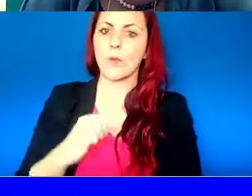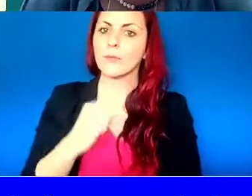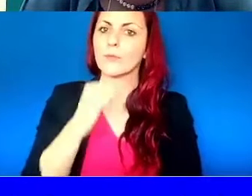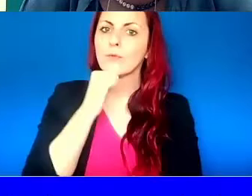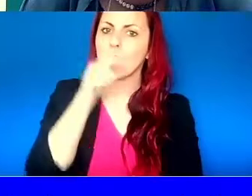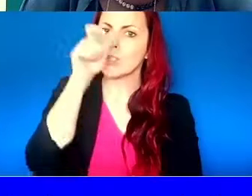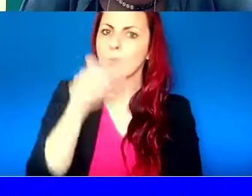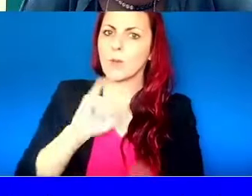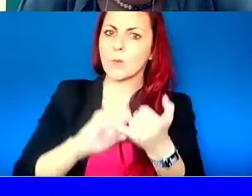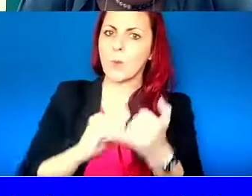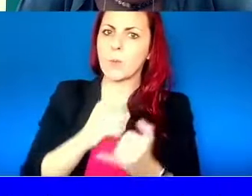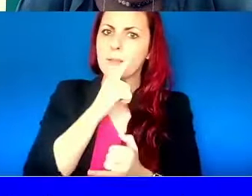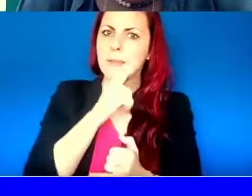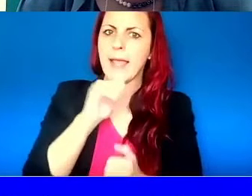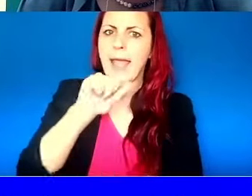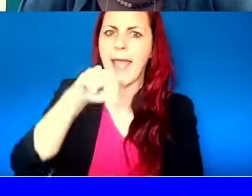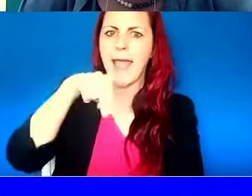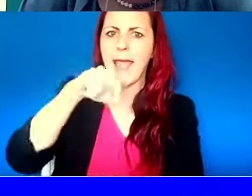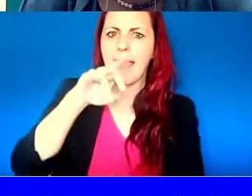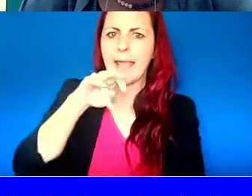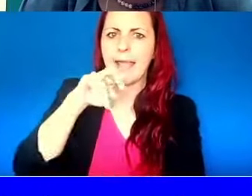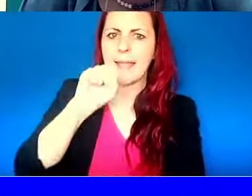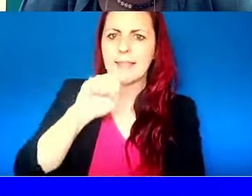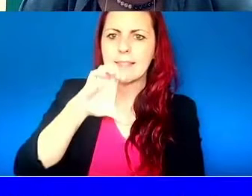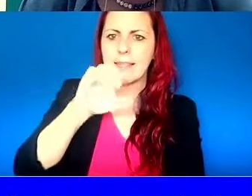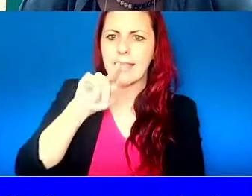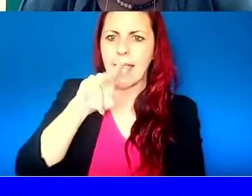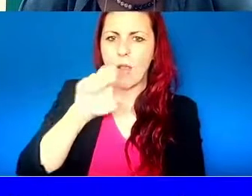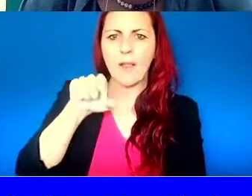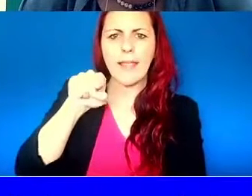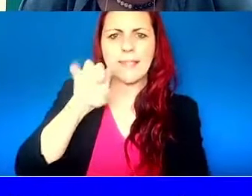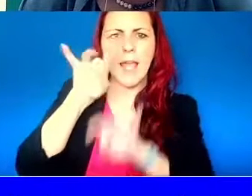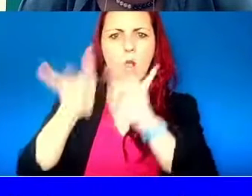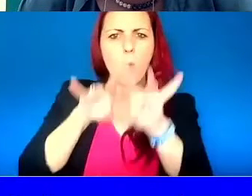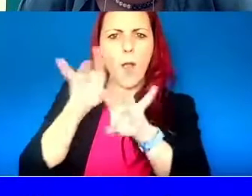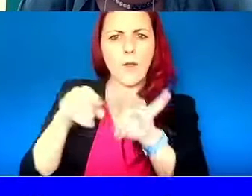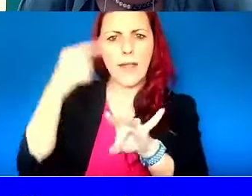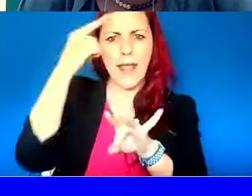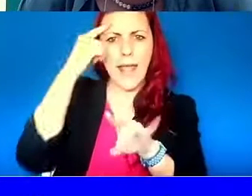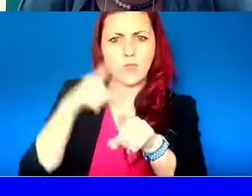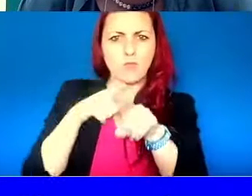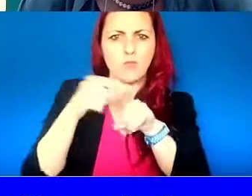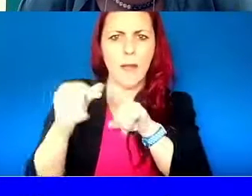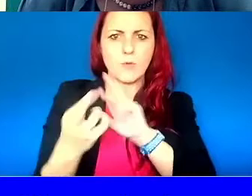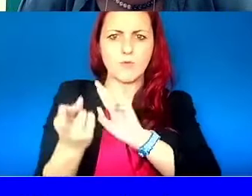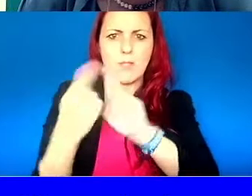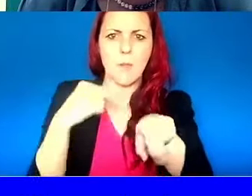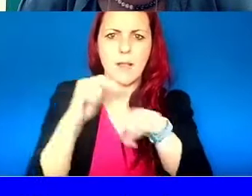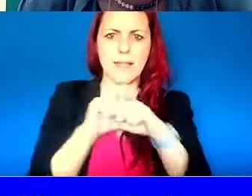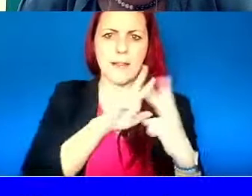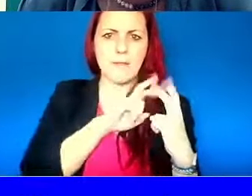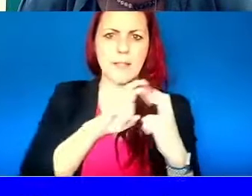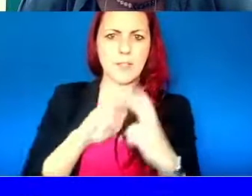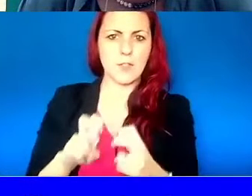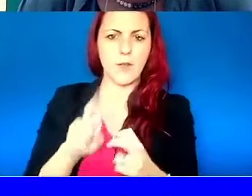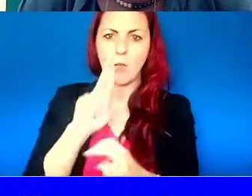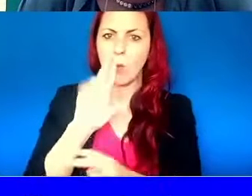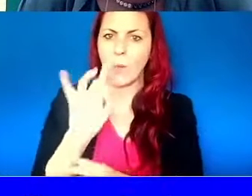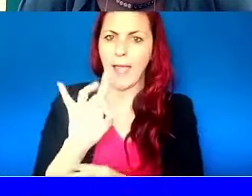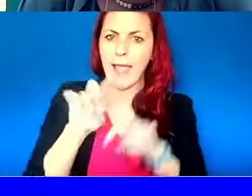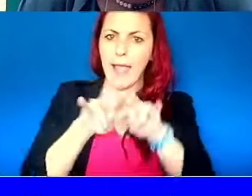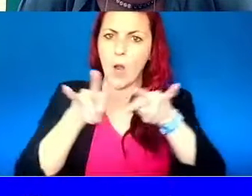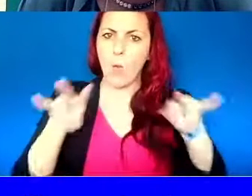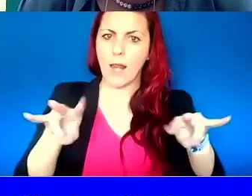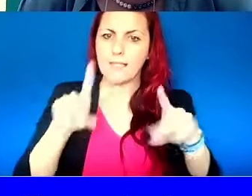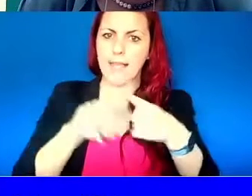speaker now, Angus Cleary. He is Inquiry Head, Rapid Response and Investigations of the UK Equality